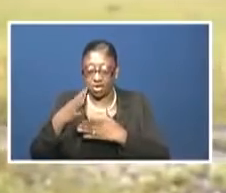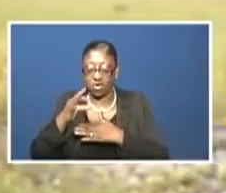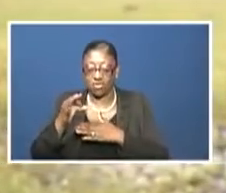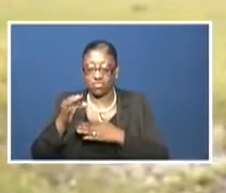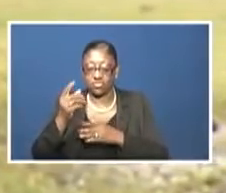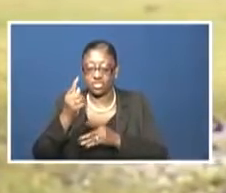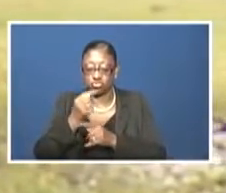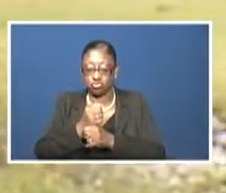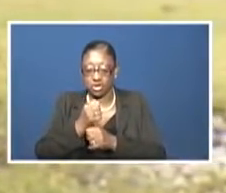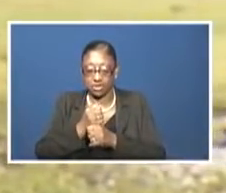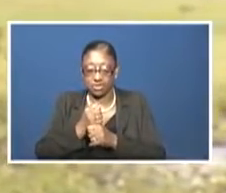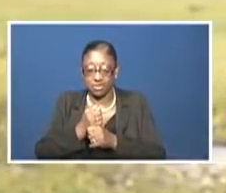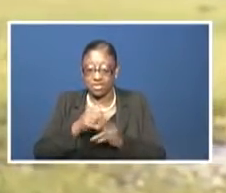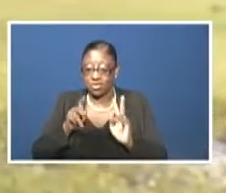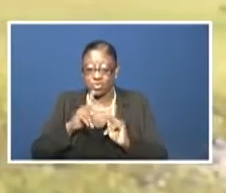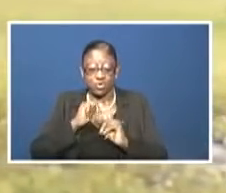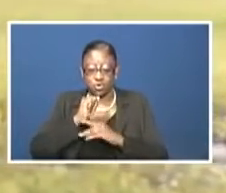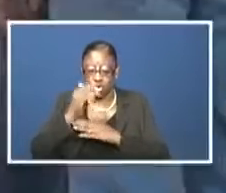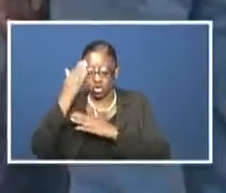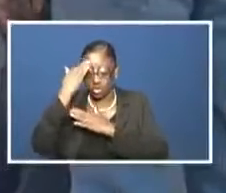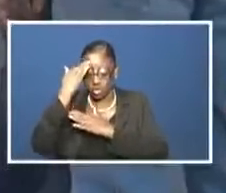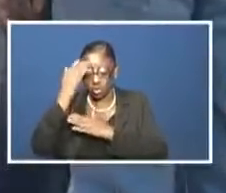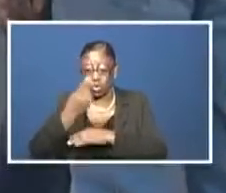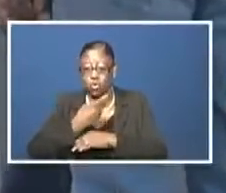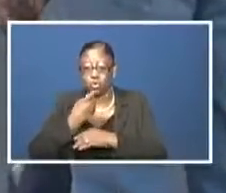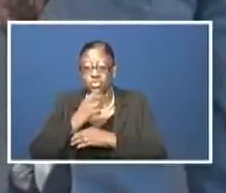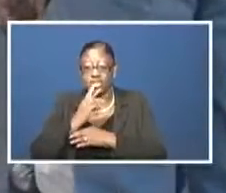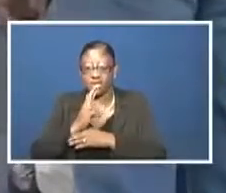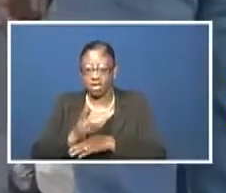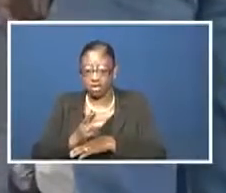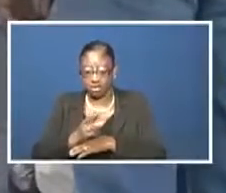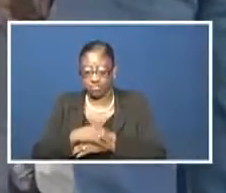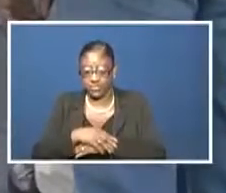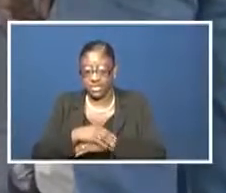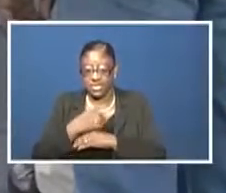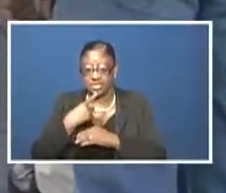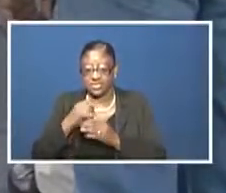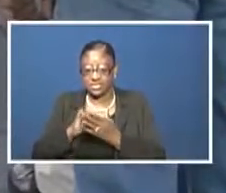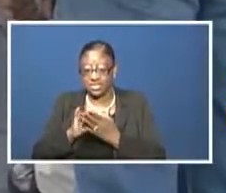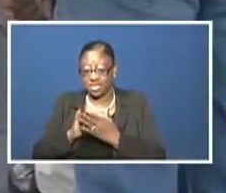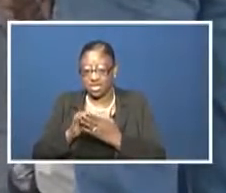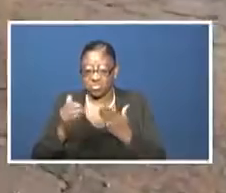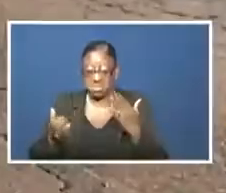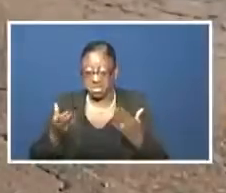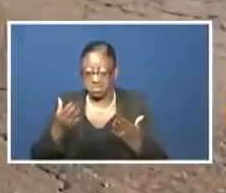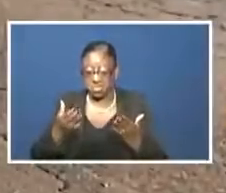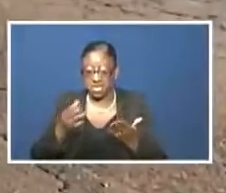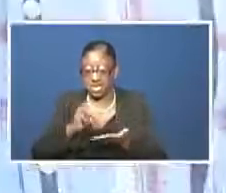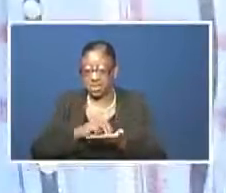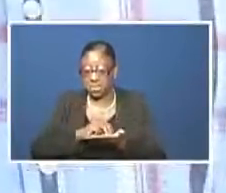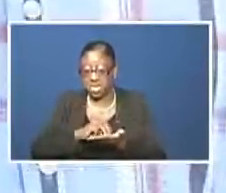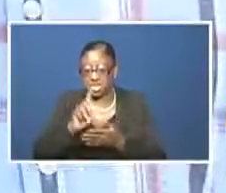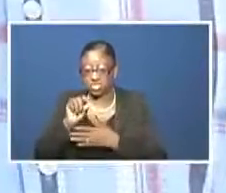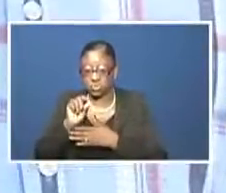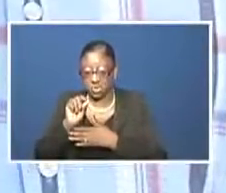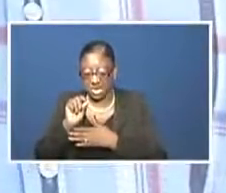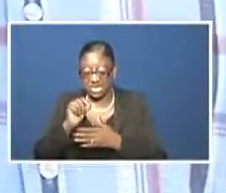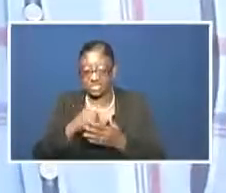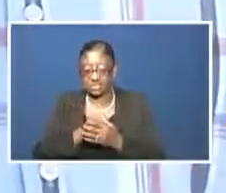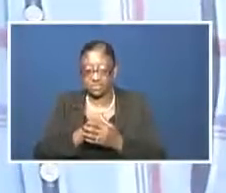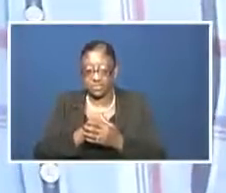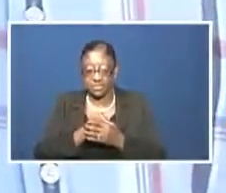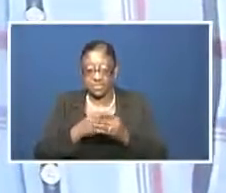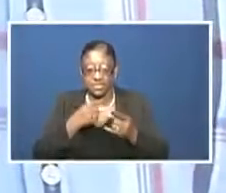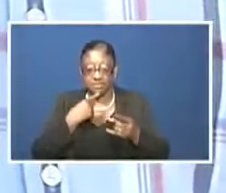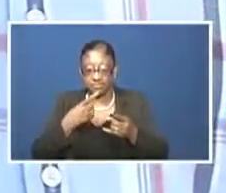the identities of the victims, but have confirmed them to be two males in their mid-20s. The initial